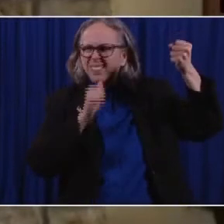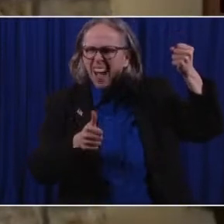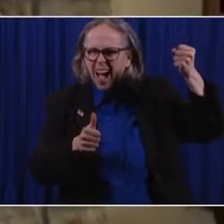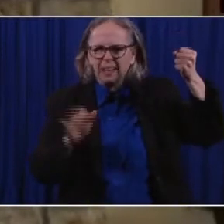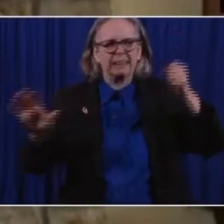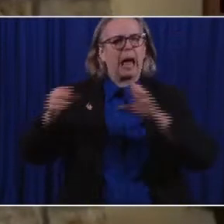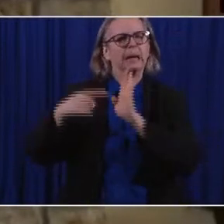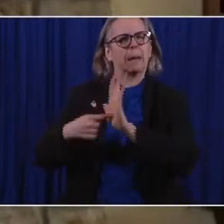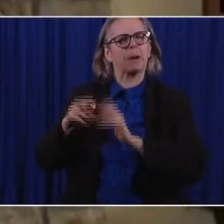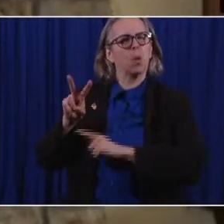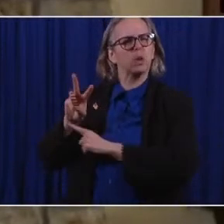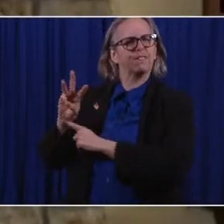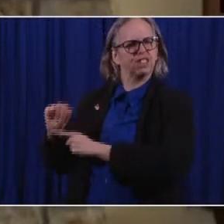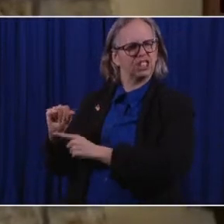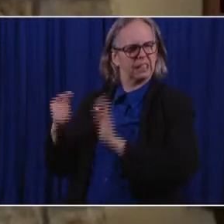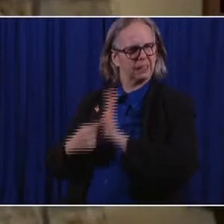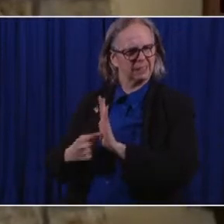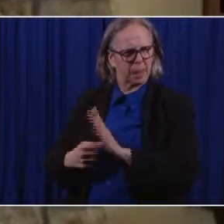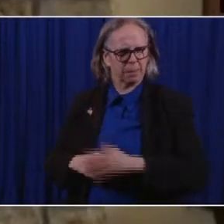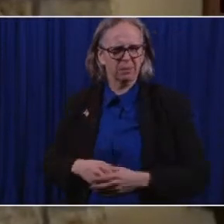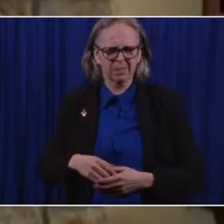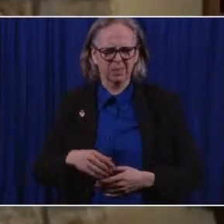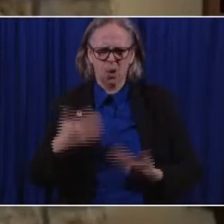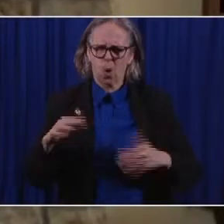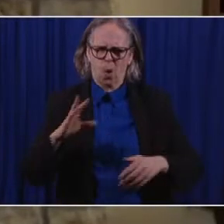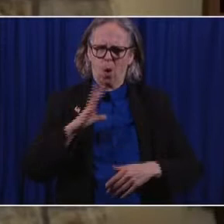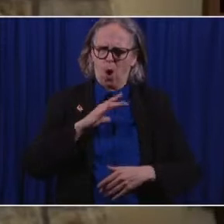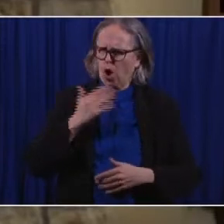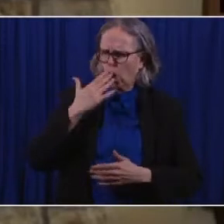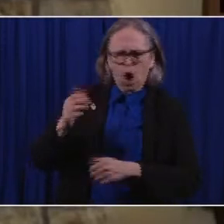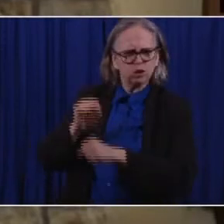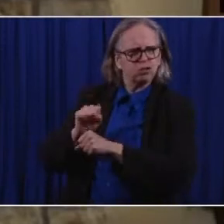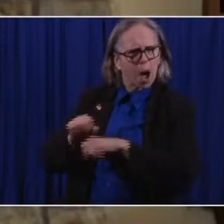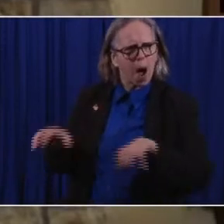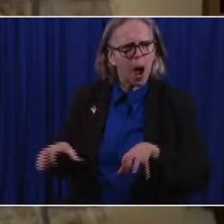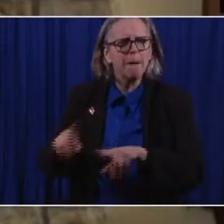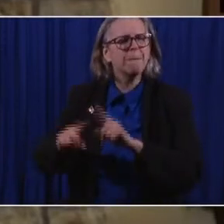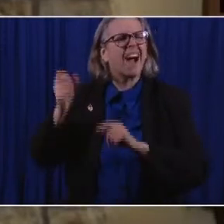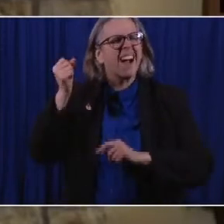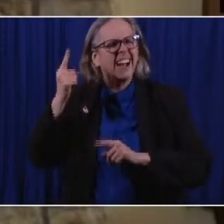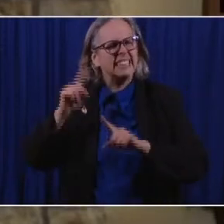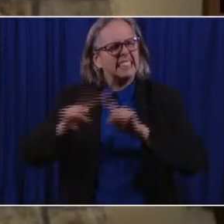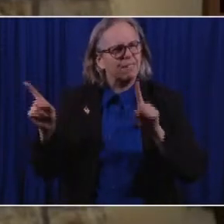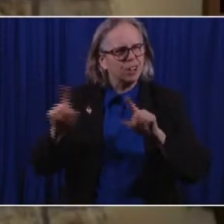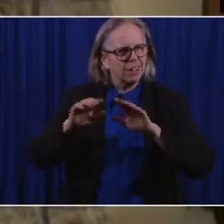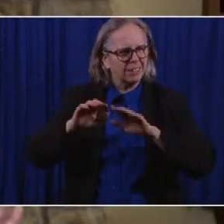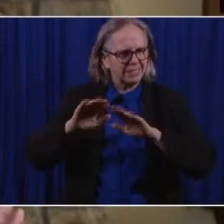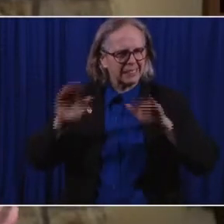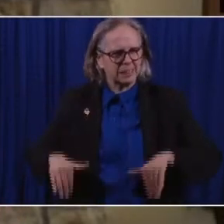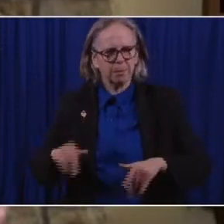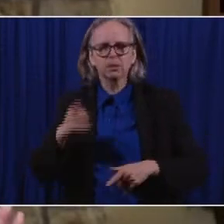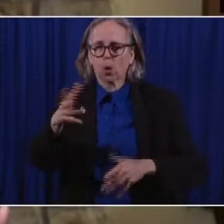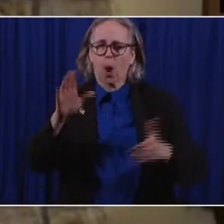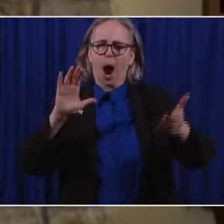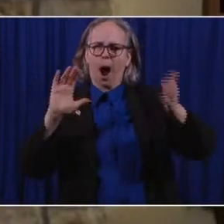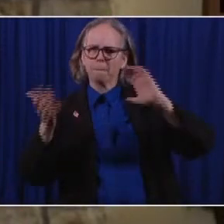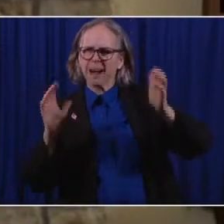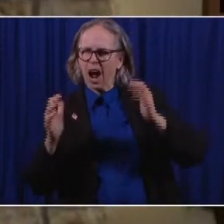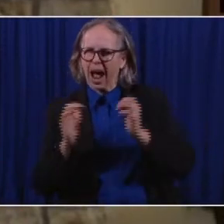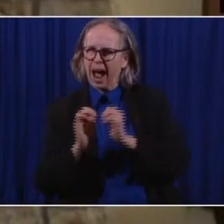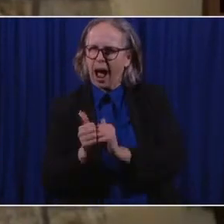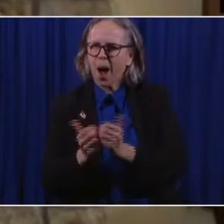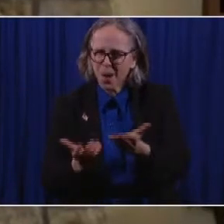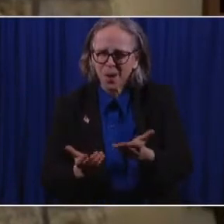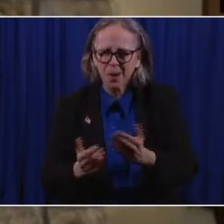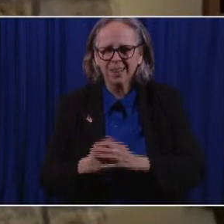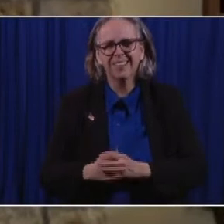Virginia's done a very, very good job. But if you look at, you know, the number, we put a real premium